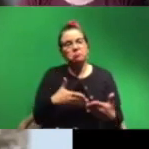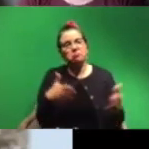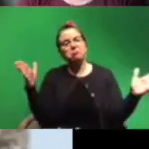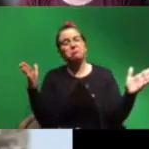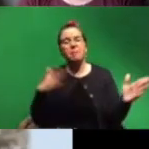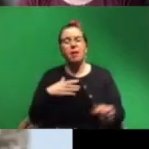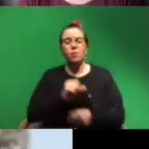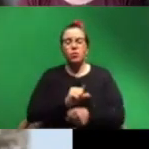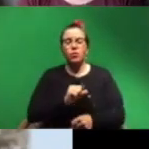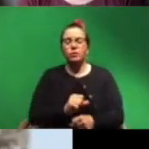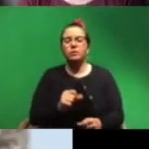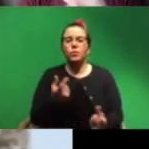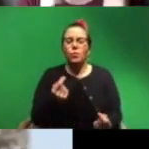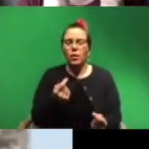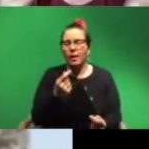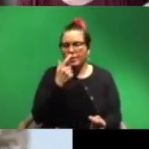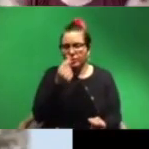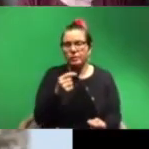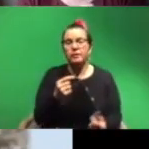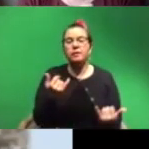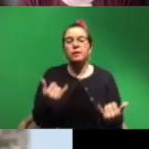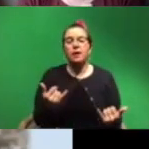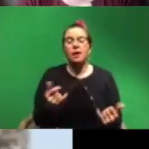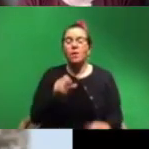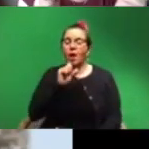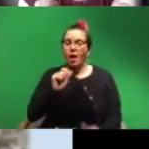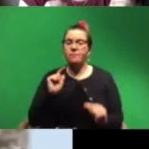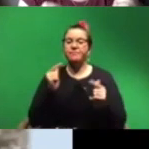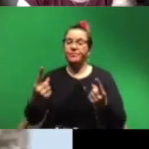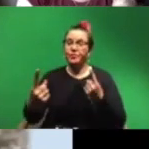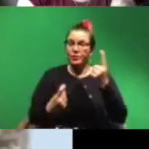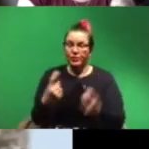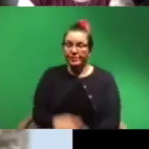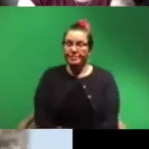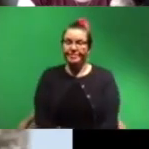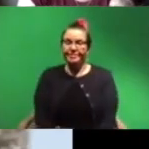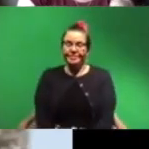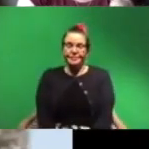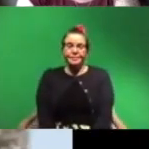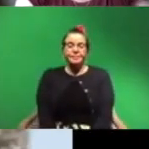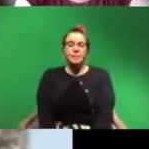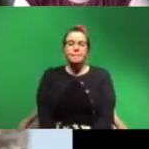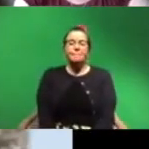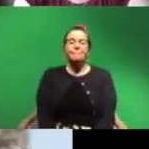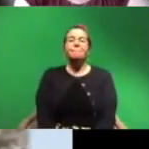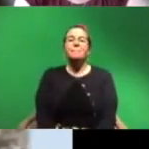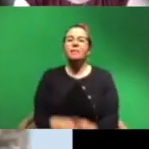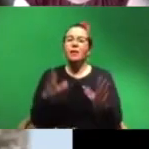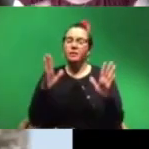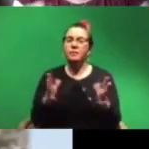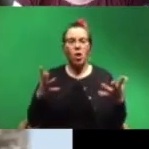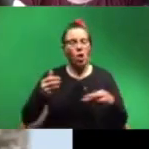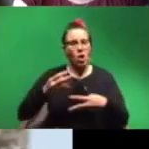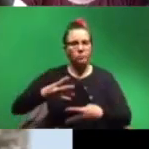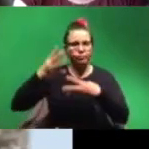what I'm interested in, and now I would love to hear some questions that you've got about rocks. Awesome. We've already got some,